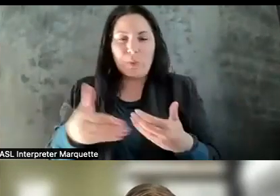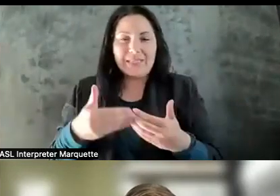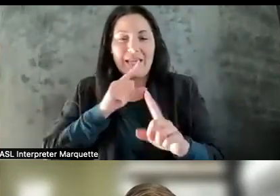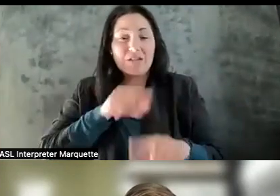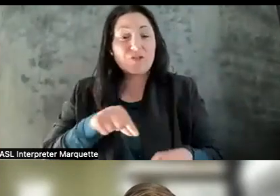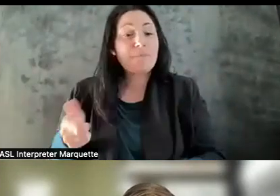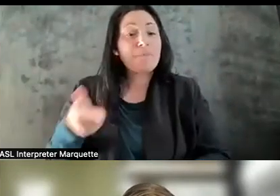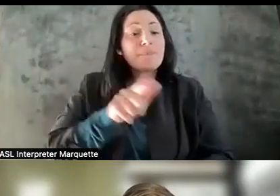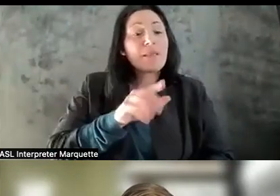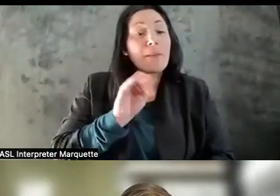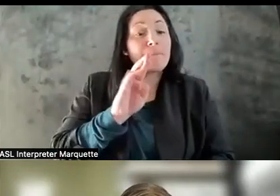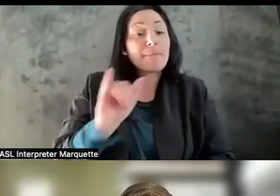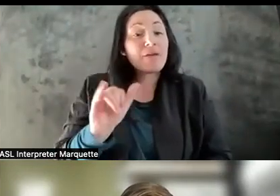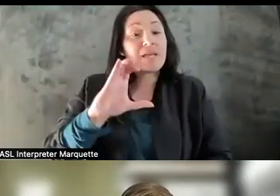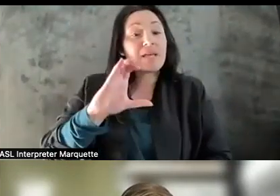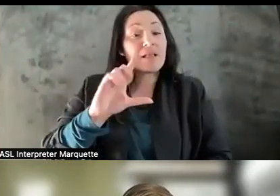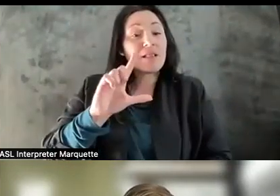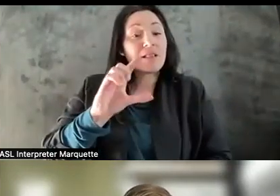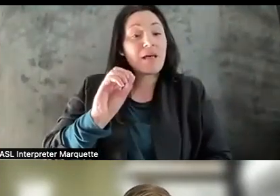Mary Klauser.